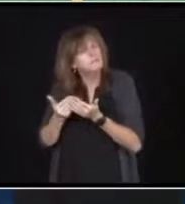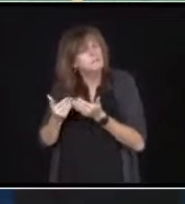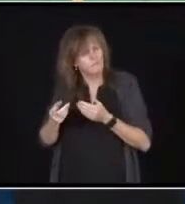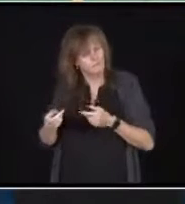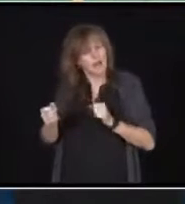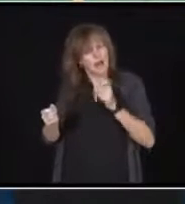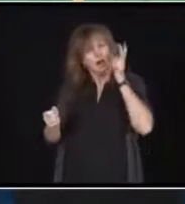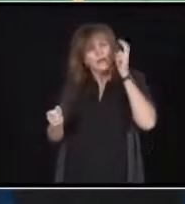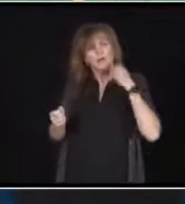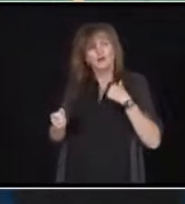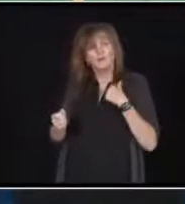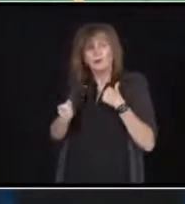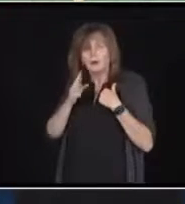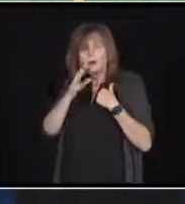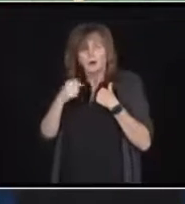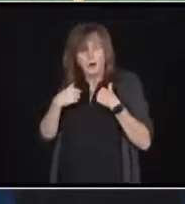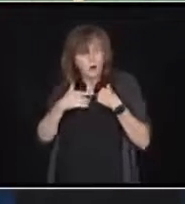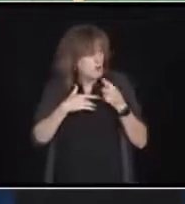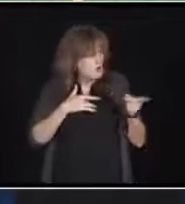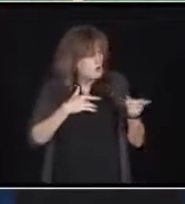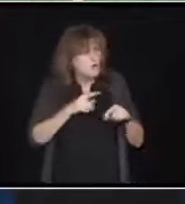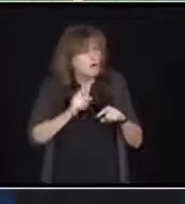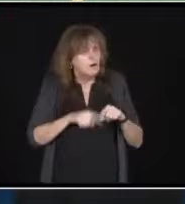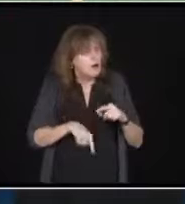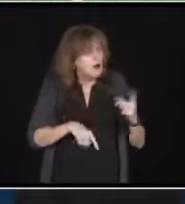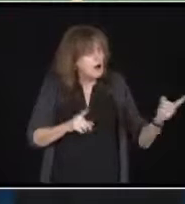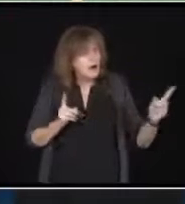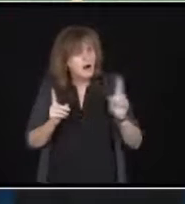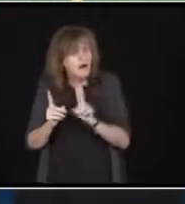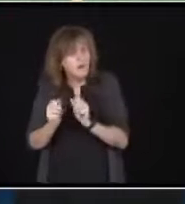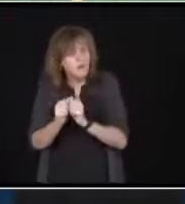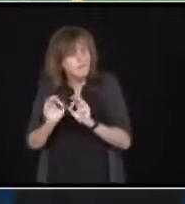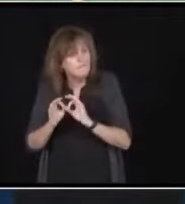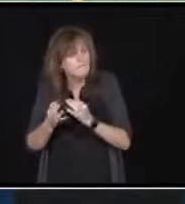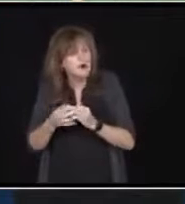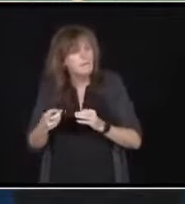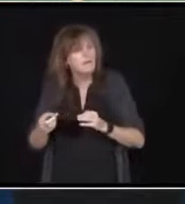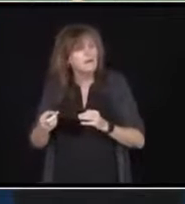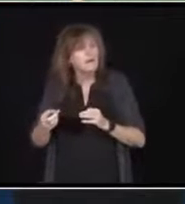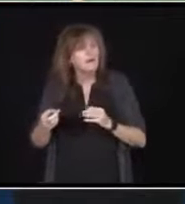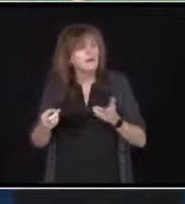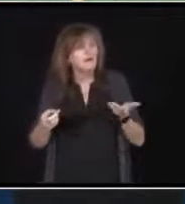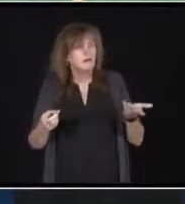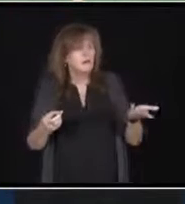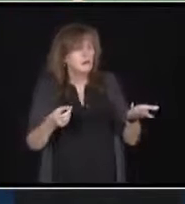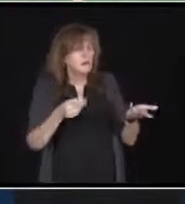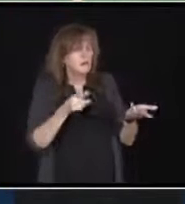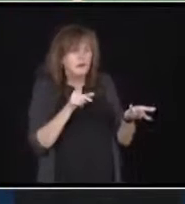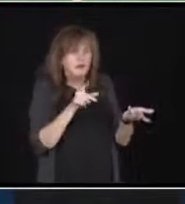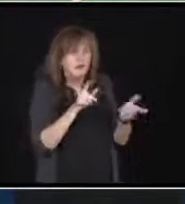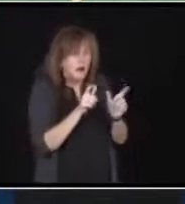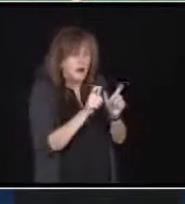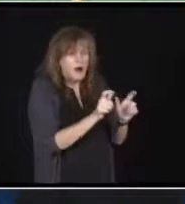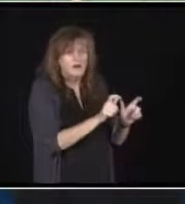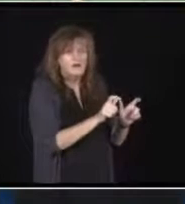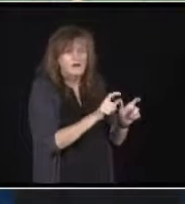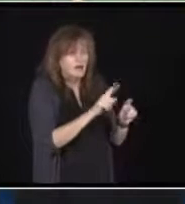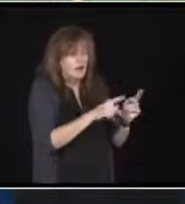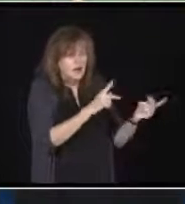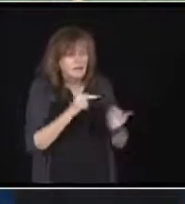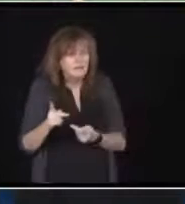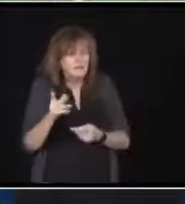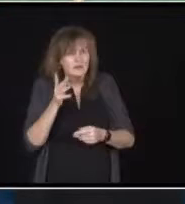know, my heart just breaks for people. My heart breaks for Bill and Sylvie. It's terrible.